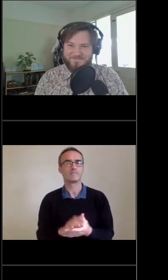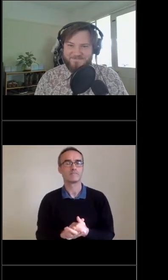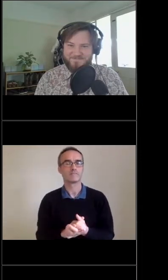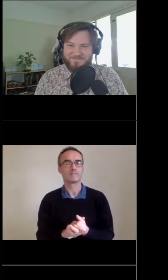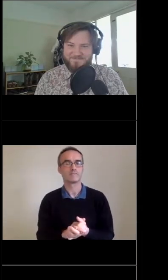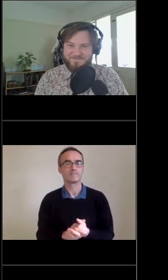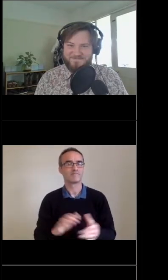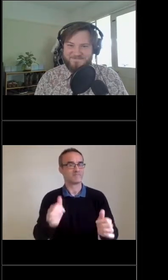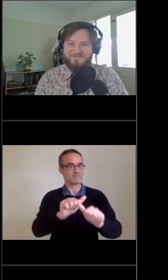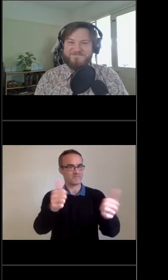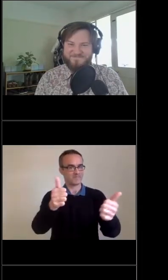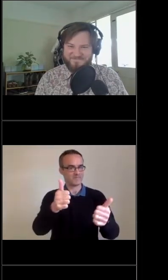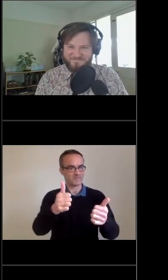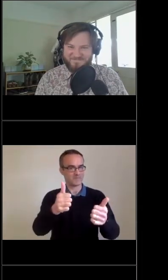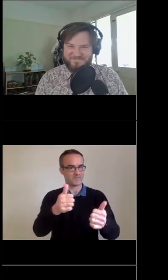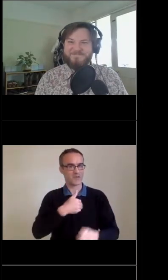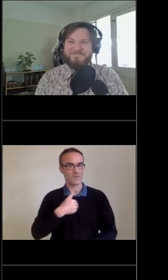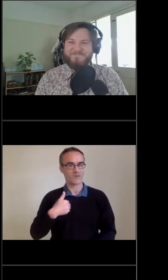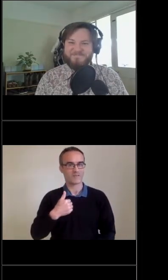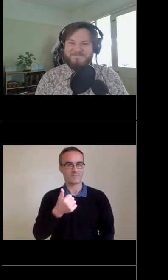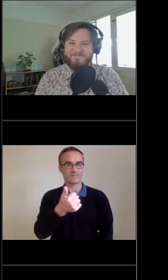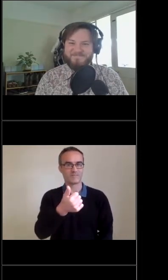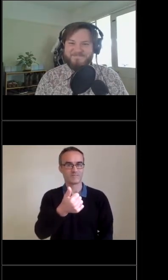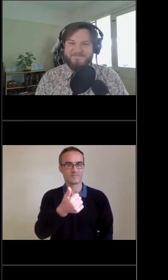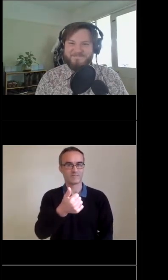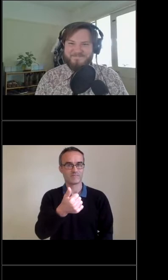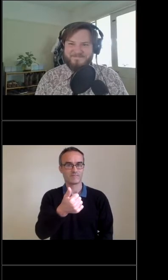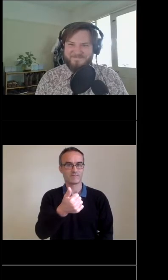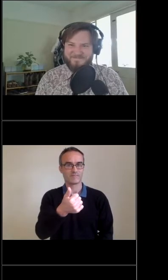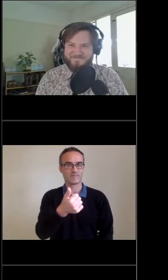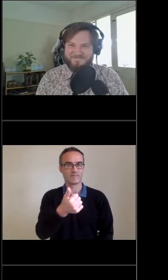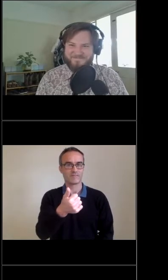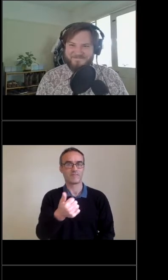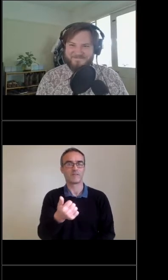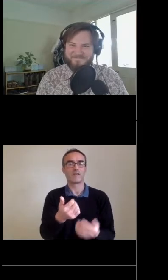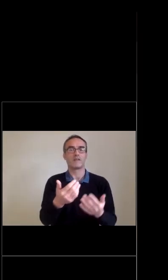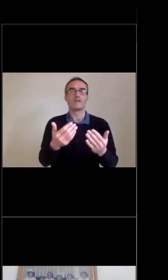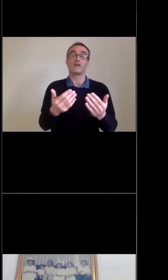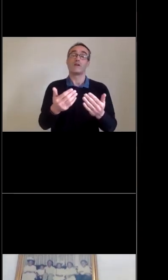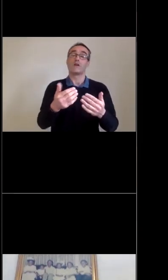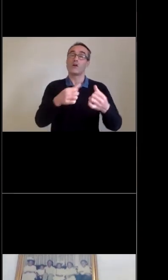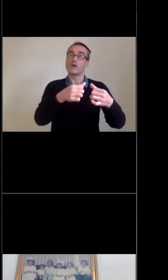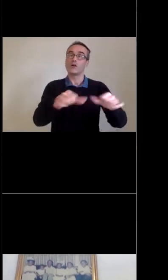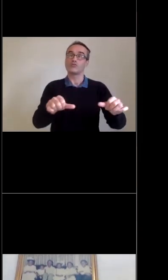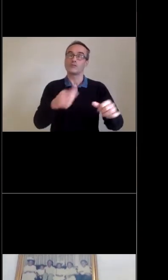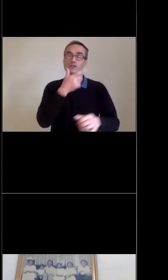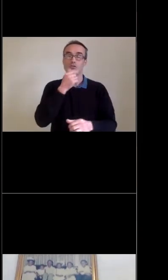Good afternoon, everybody. I'm going to be addressing gender parity